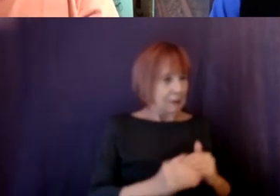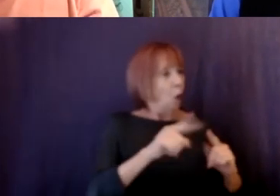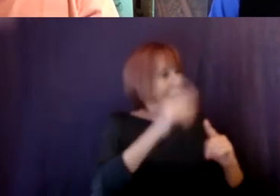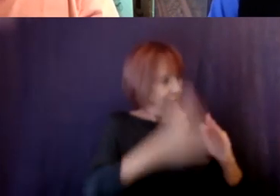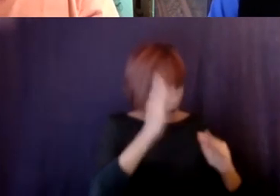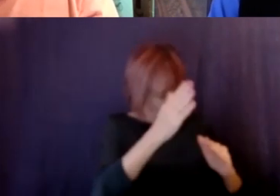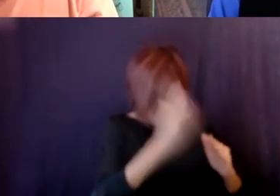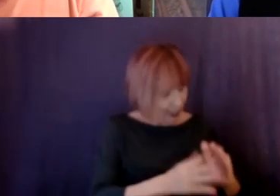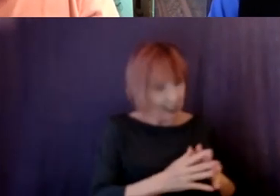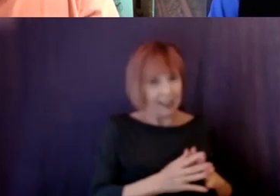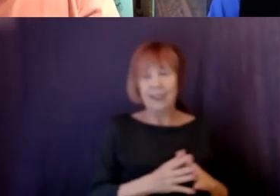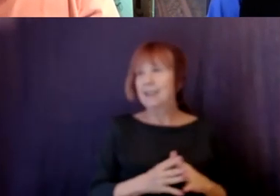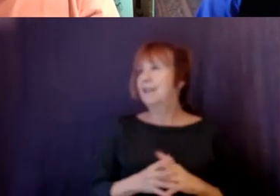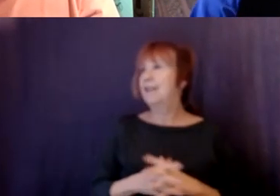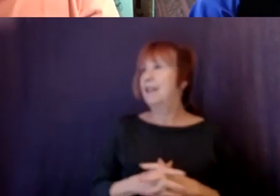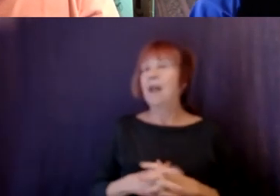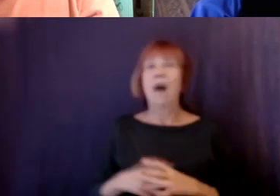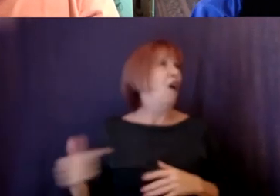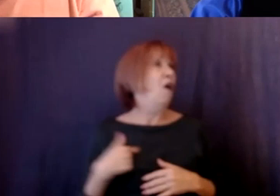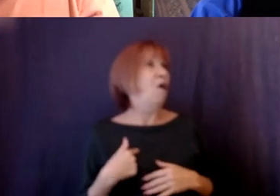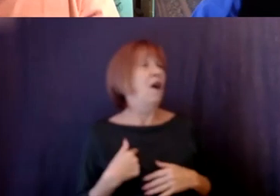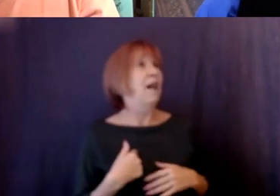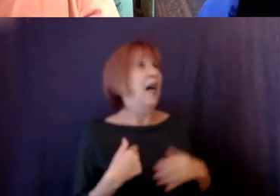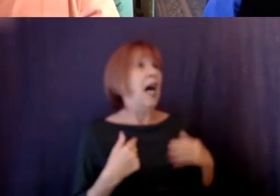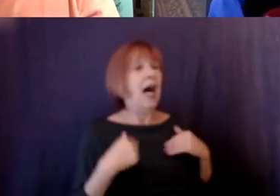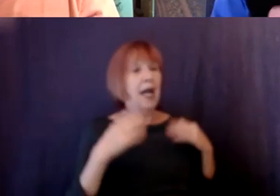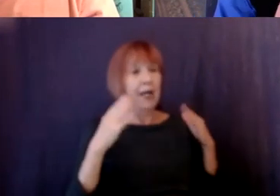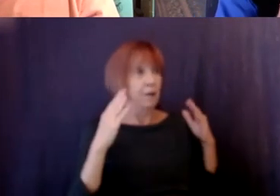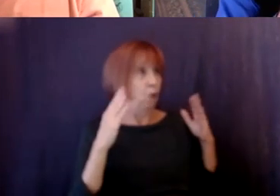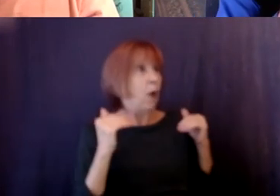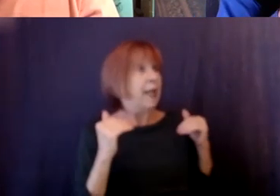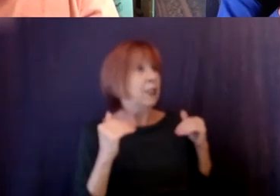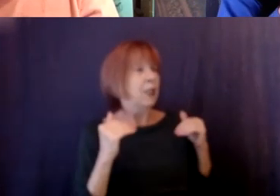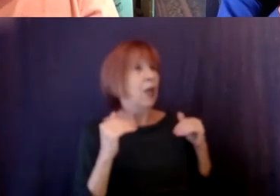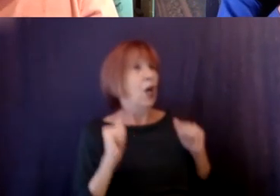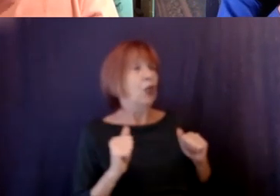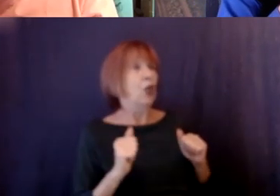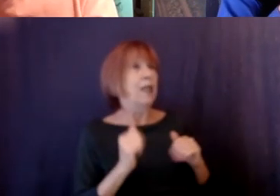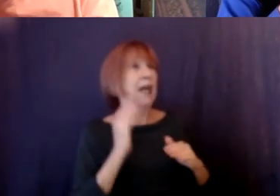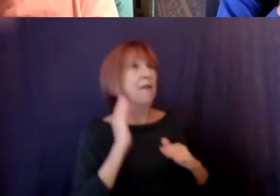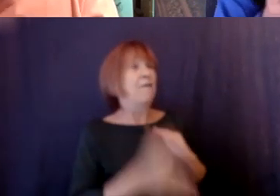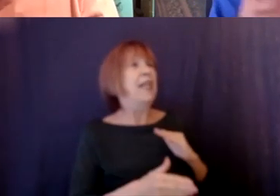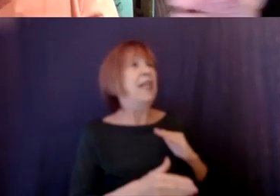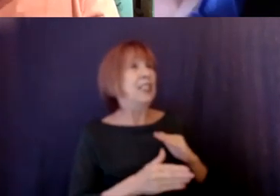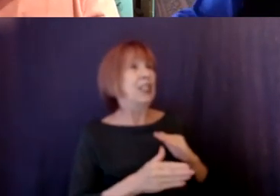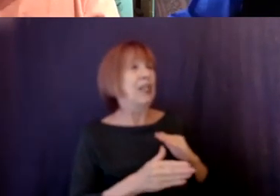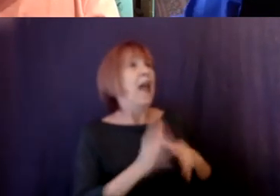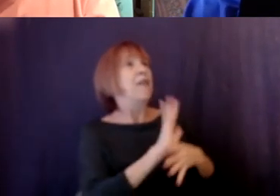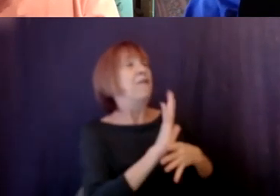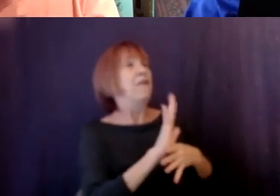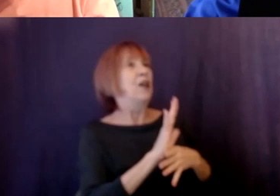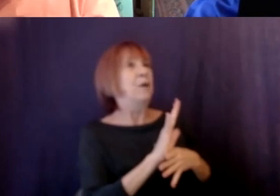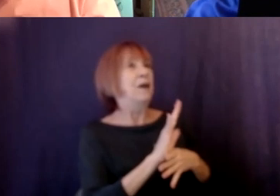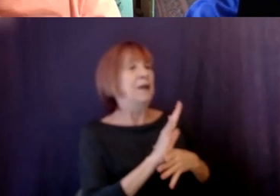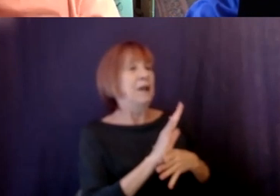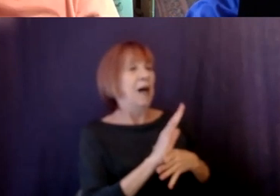we would have loved to have, you know, had the film finished in time for the midterm elections. We would have loved to